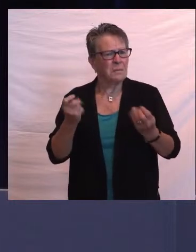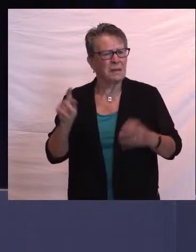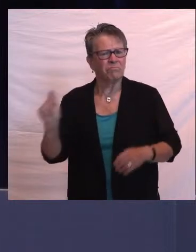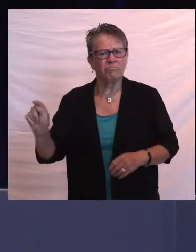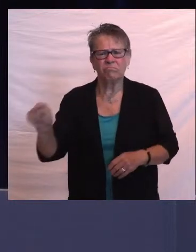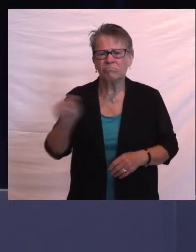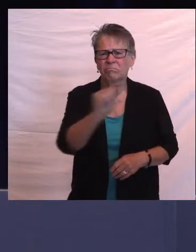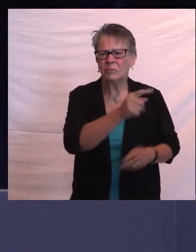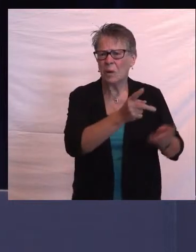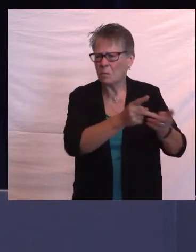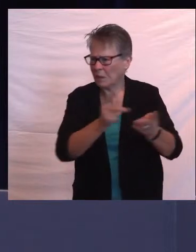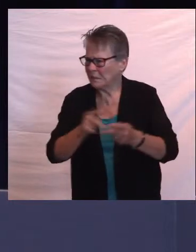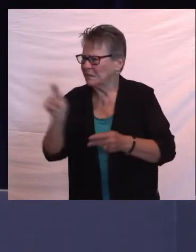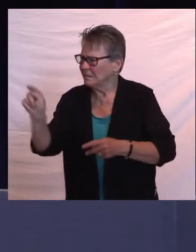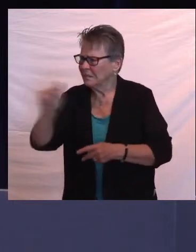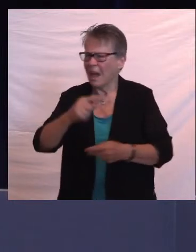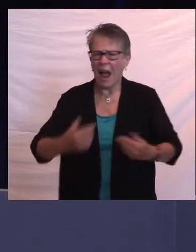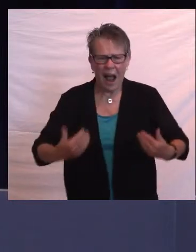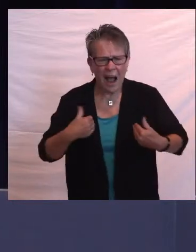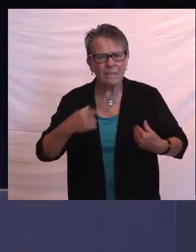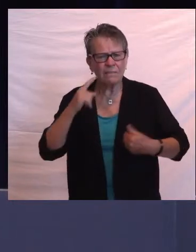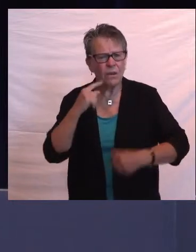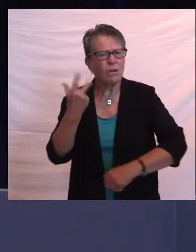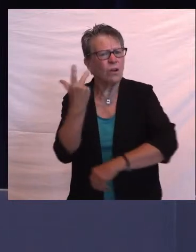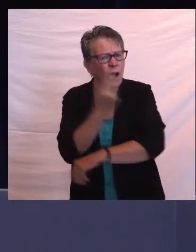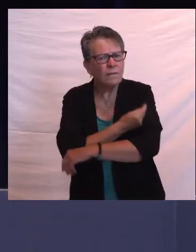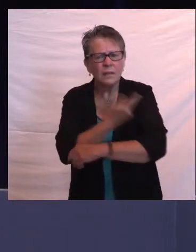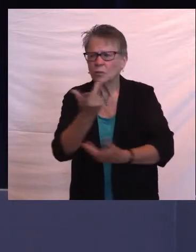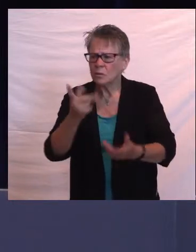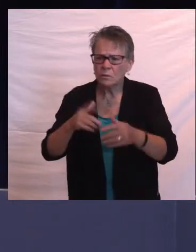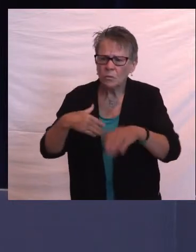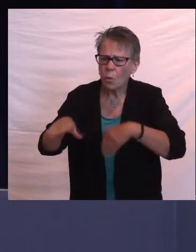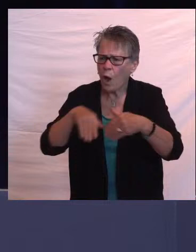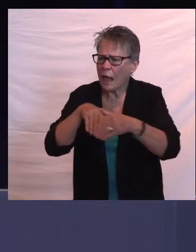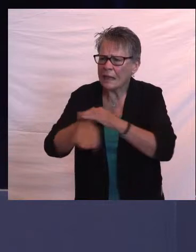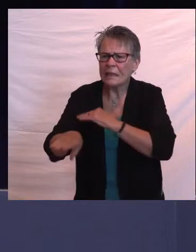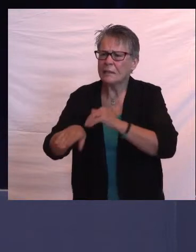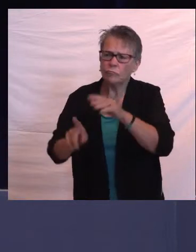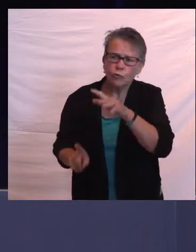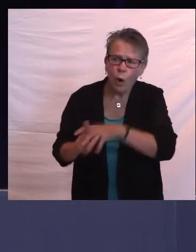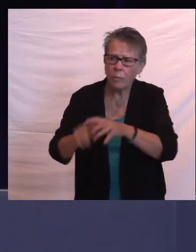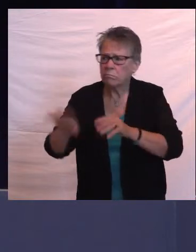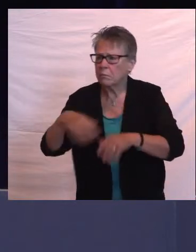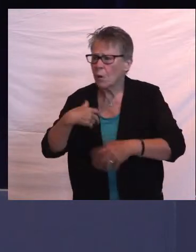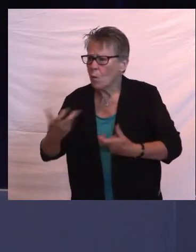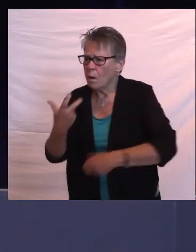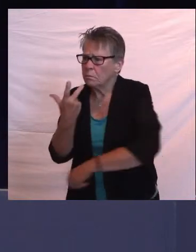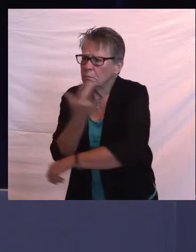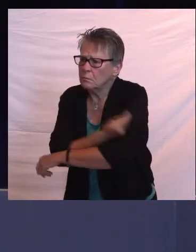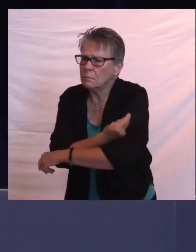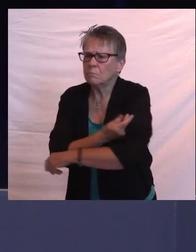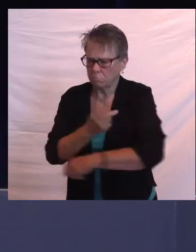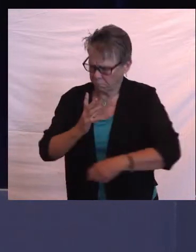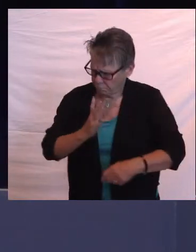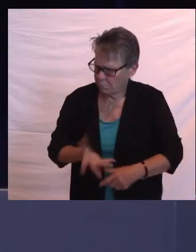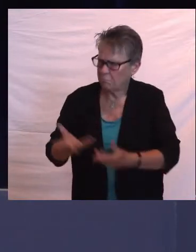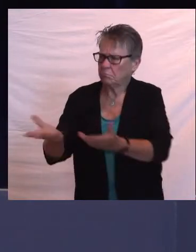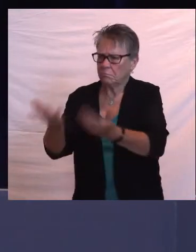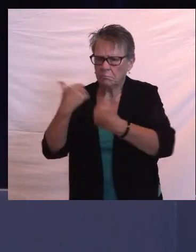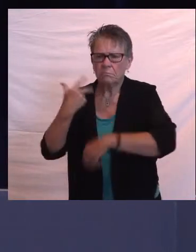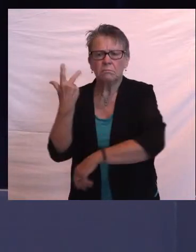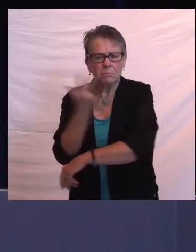walk-in availability and evening hours. To find a vaccination site and book an appointment online, visit